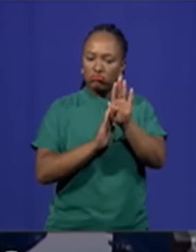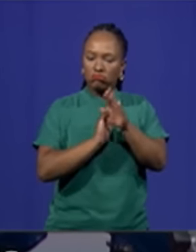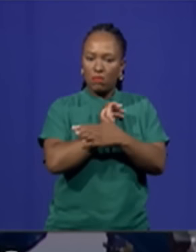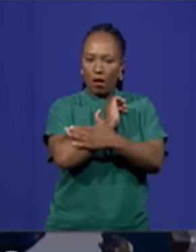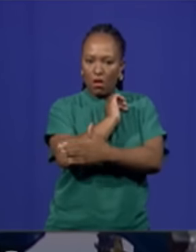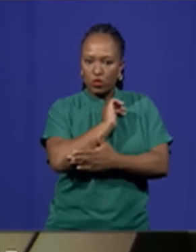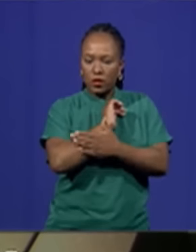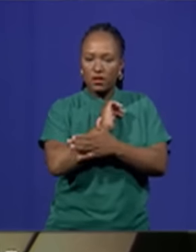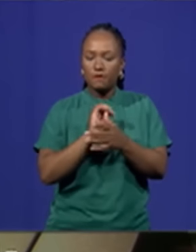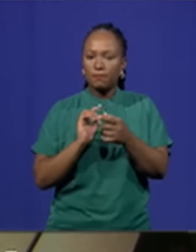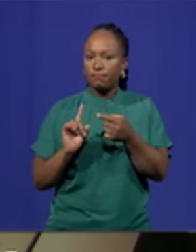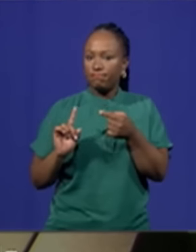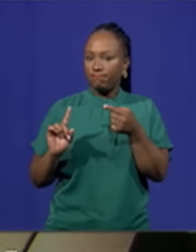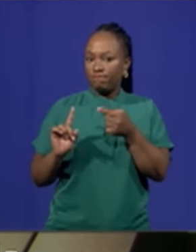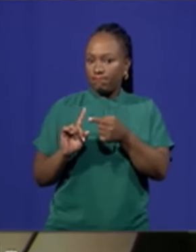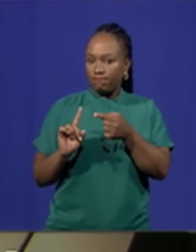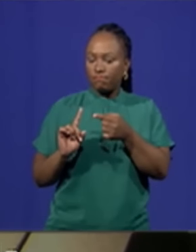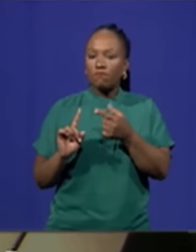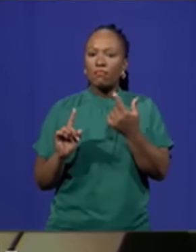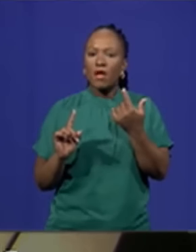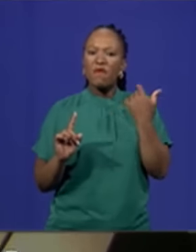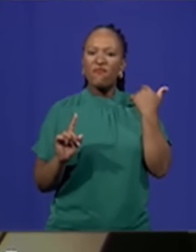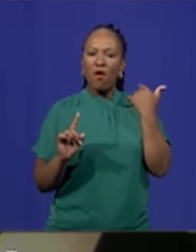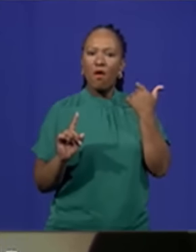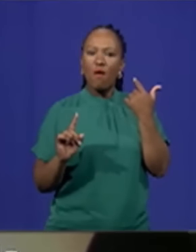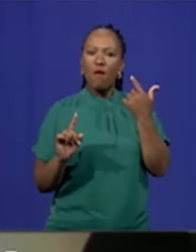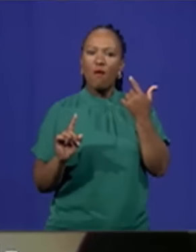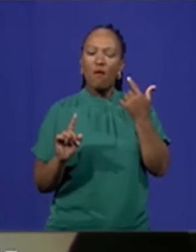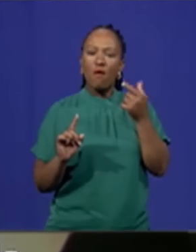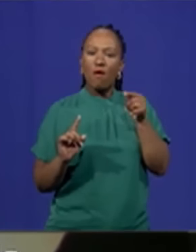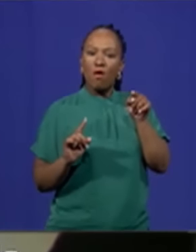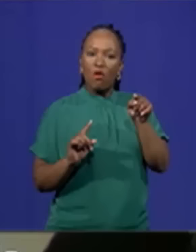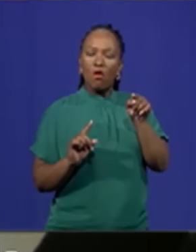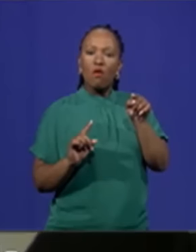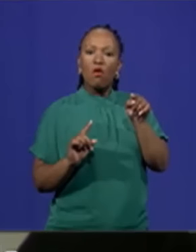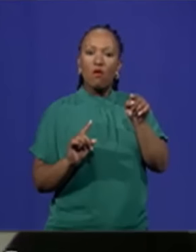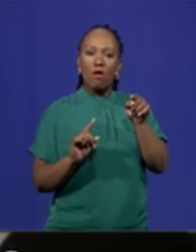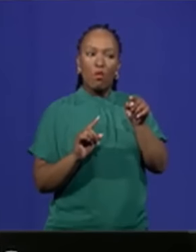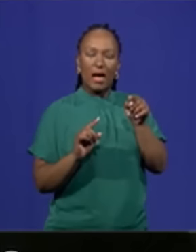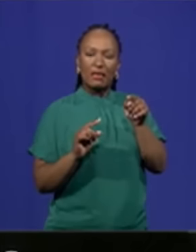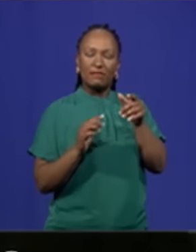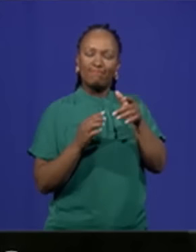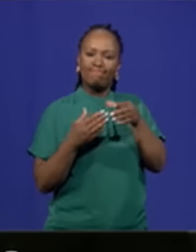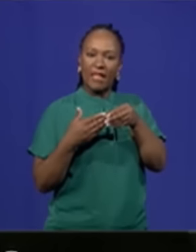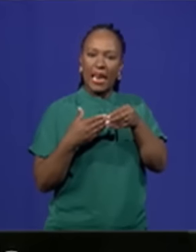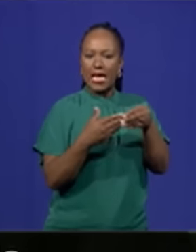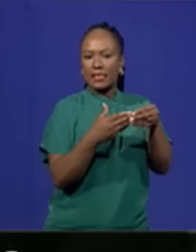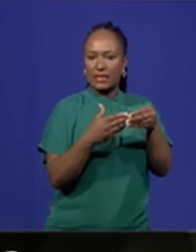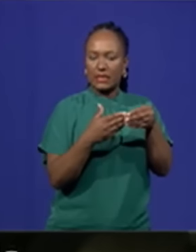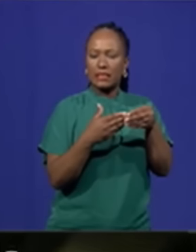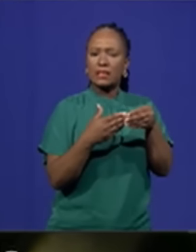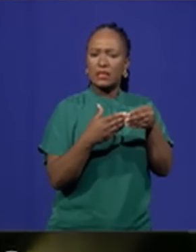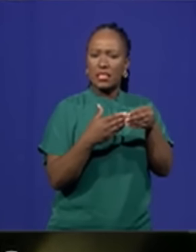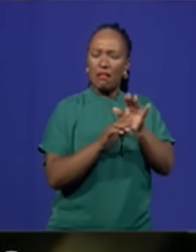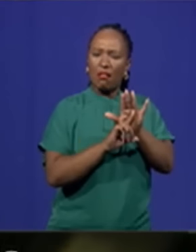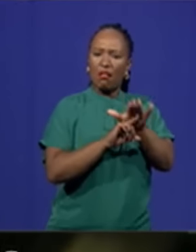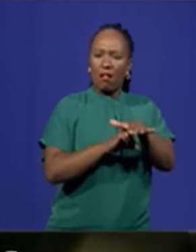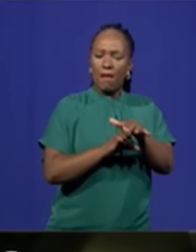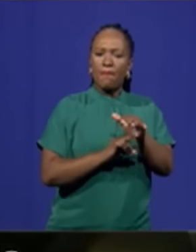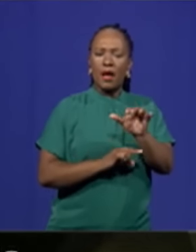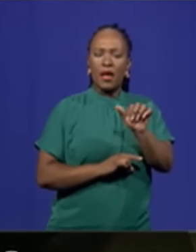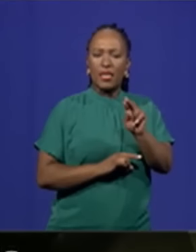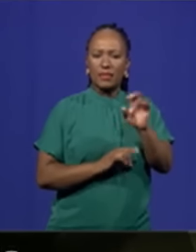tsa lekoko ka ntlha ya magato a go gogiwa ka nko ke puso e eteletsweng pele ke ANC. Mo puong e neng e ama maikutlo